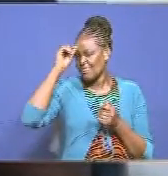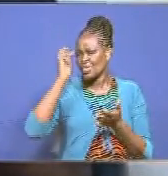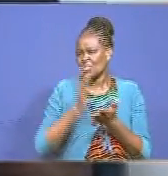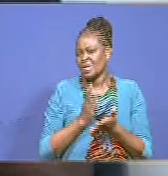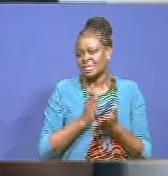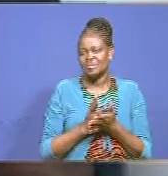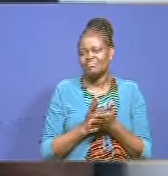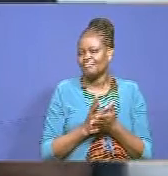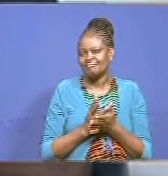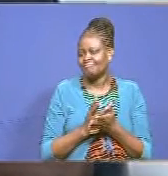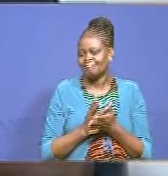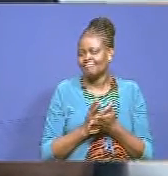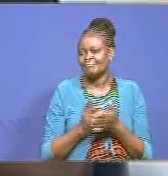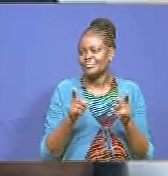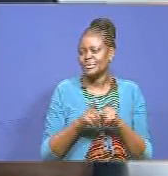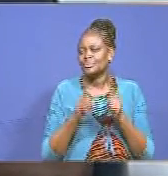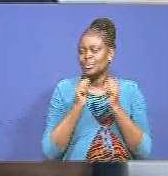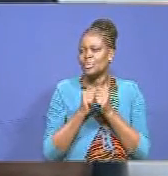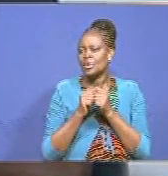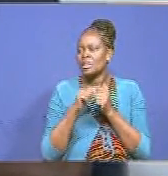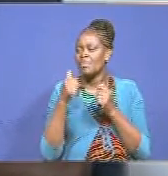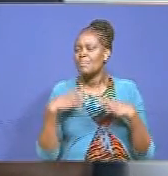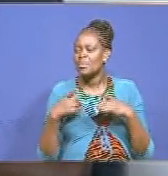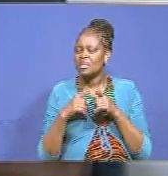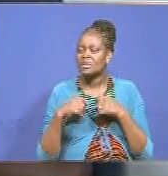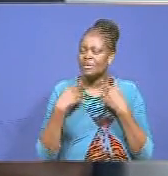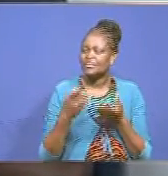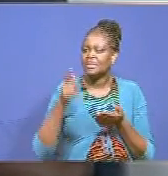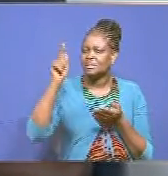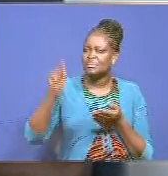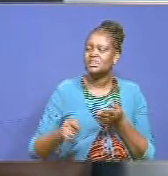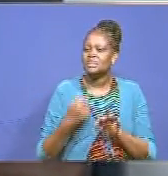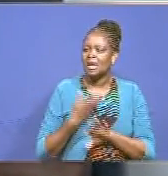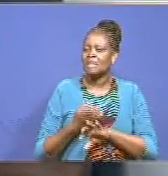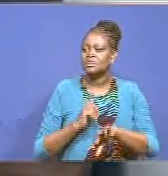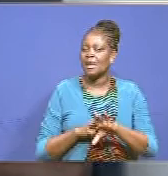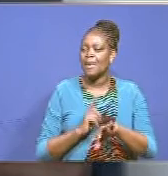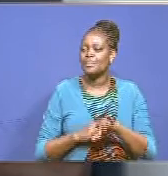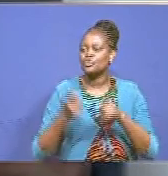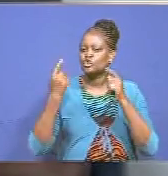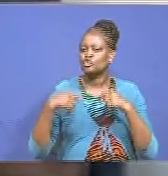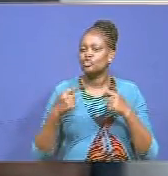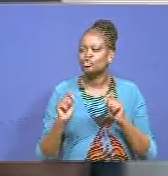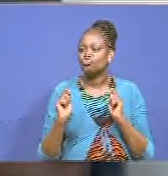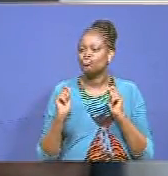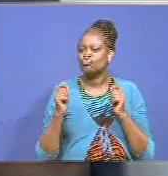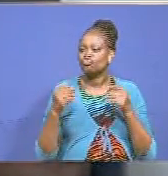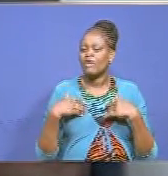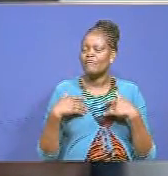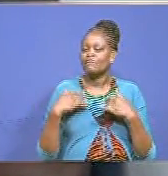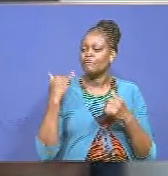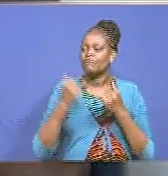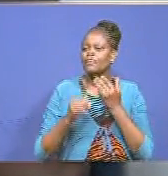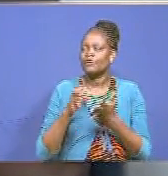the other side as the accused. And it gives maybe the judiciary a hard time to try and come up with a concrete case.